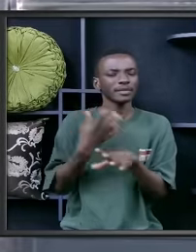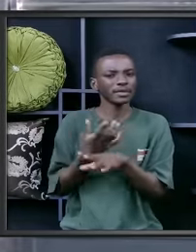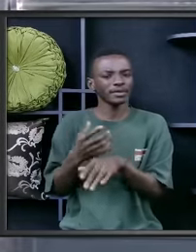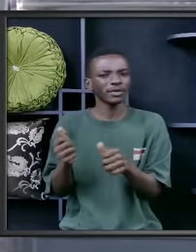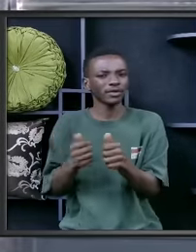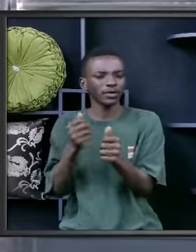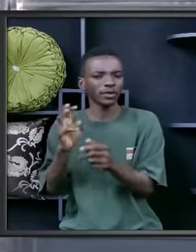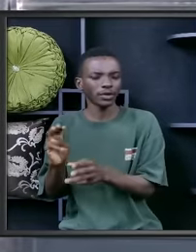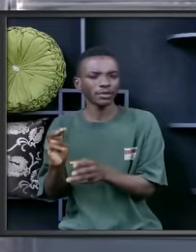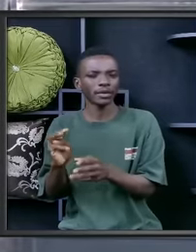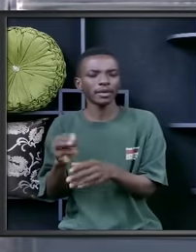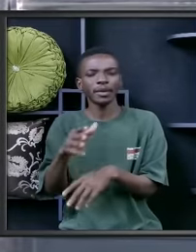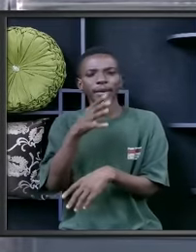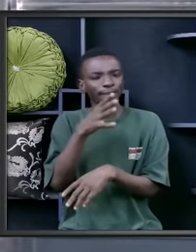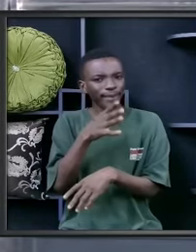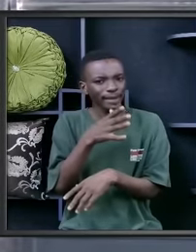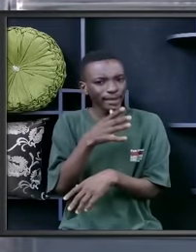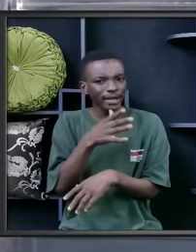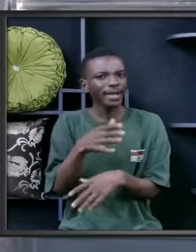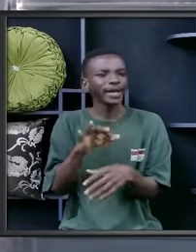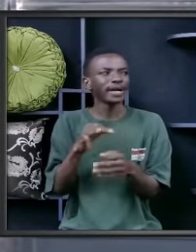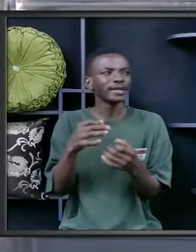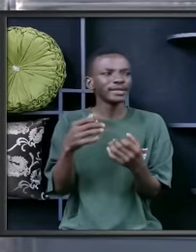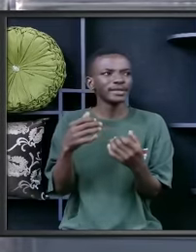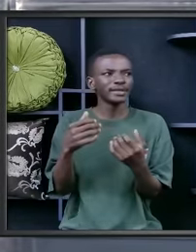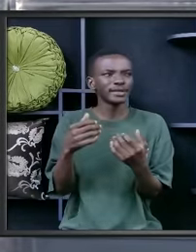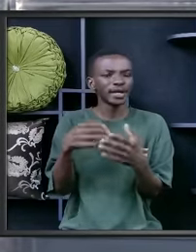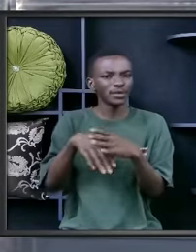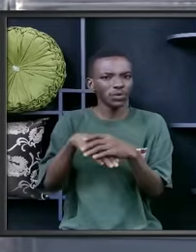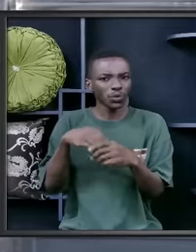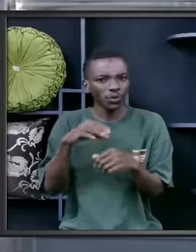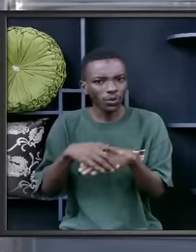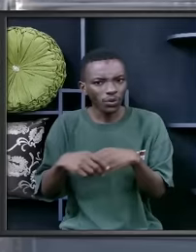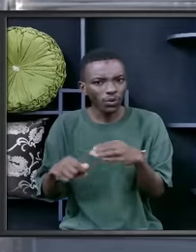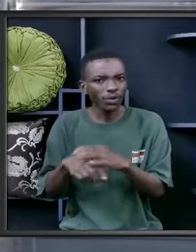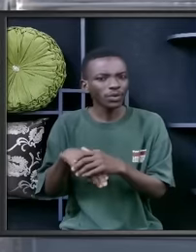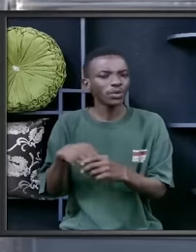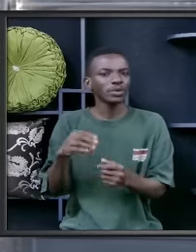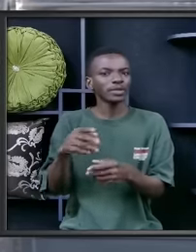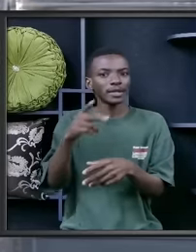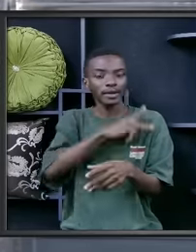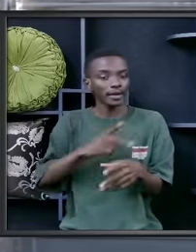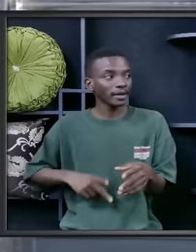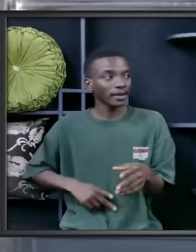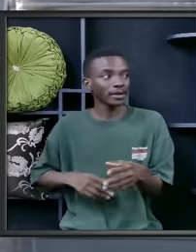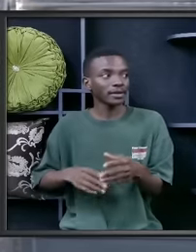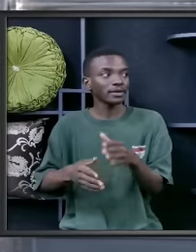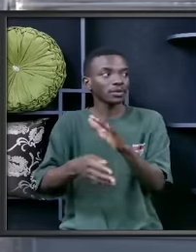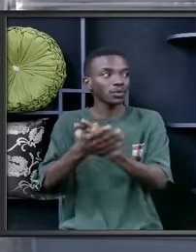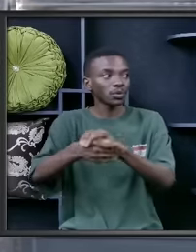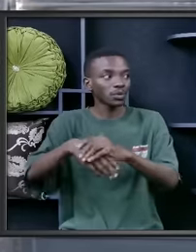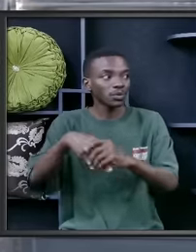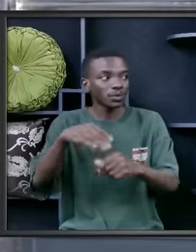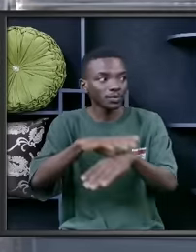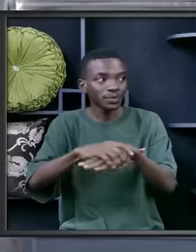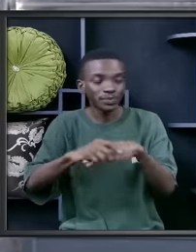So, barrister Agbo say, madam, as pilot, washing hands. Now I wash my hands. You don't come out in hand. He don't. He